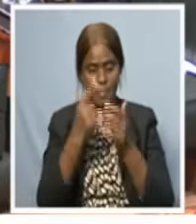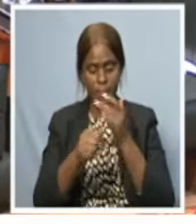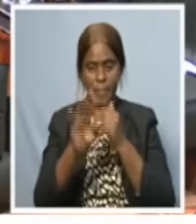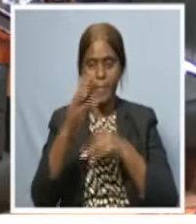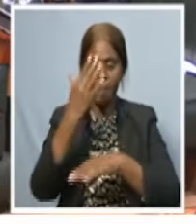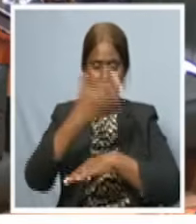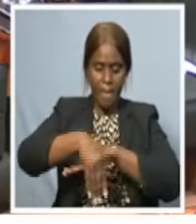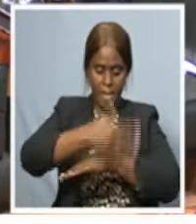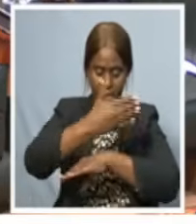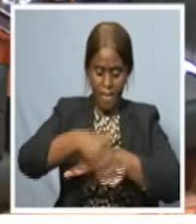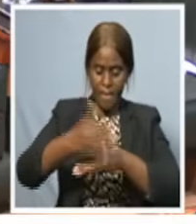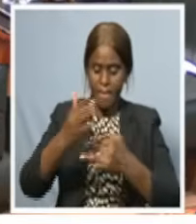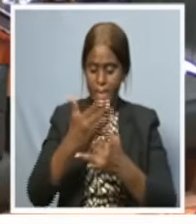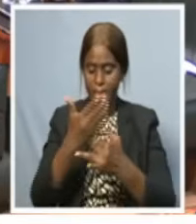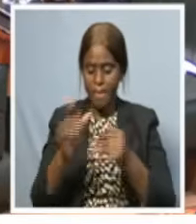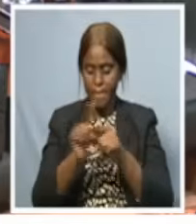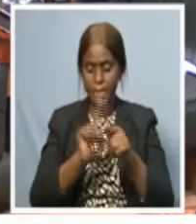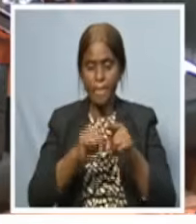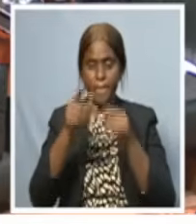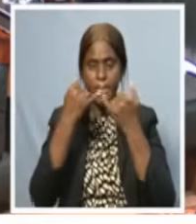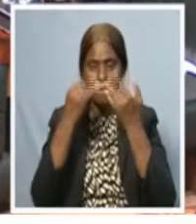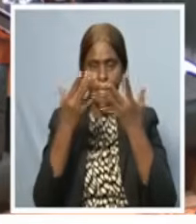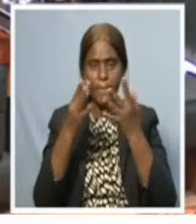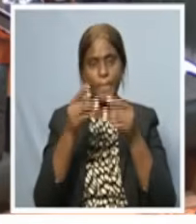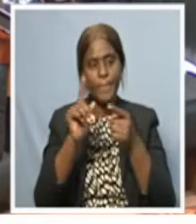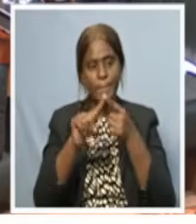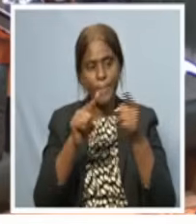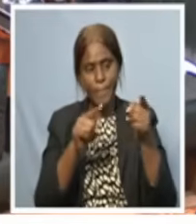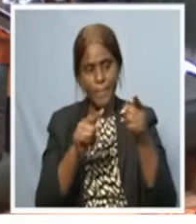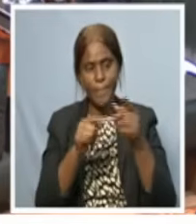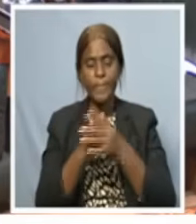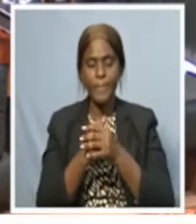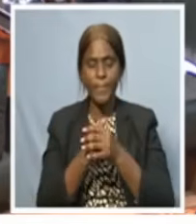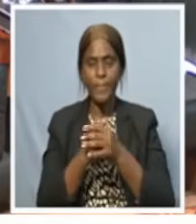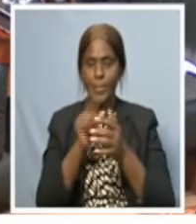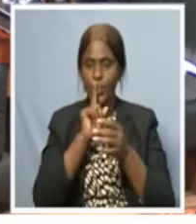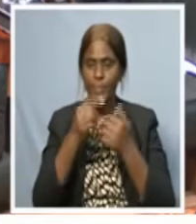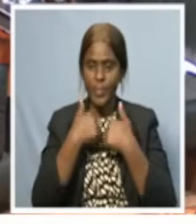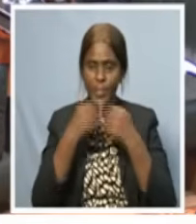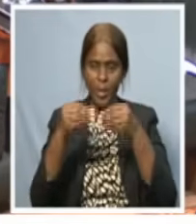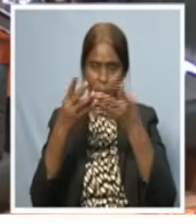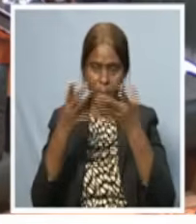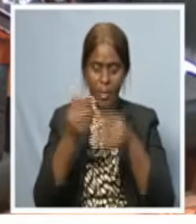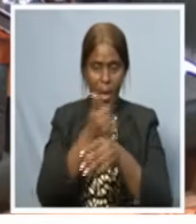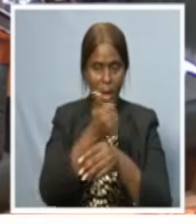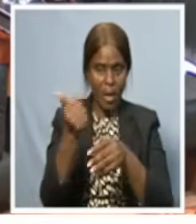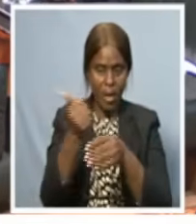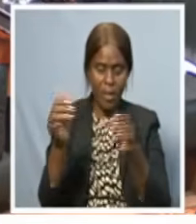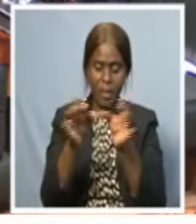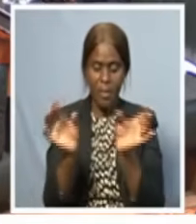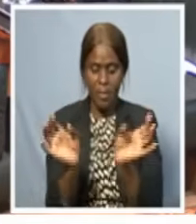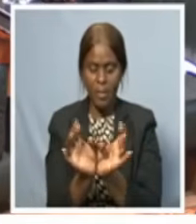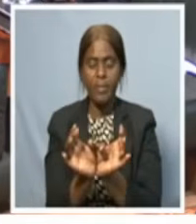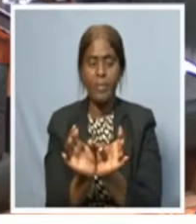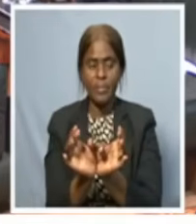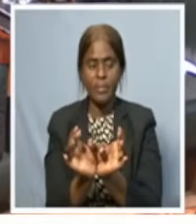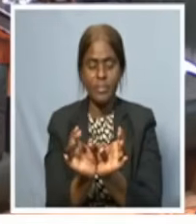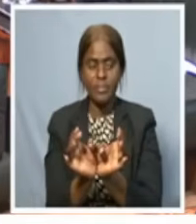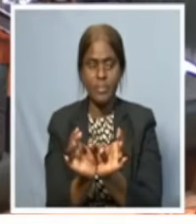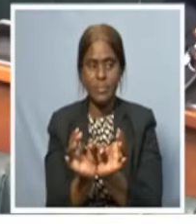the delimitation, and he has confirmed to me that he has been given another